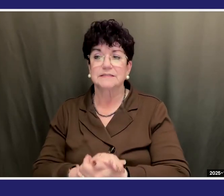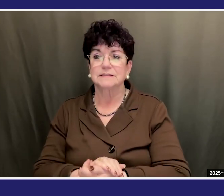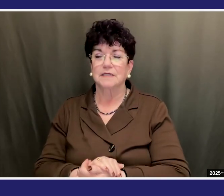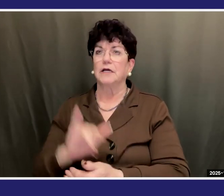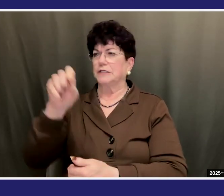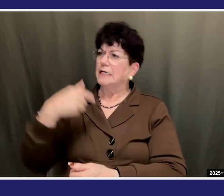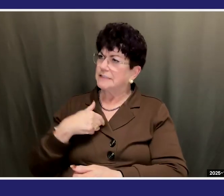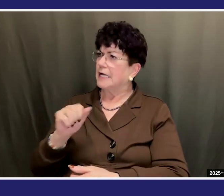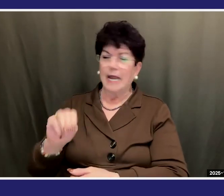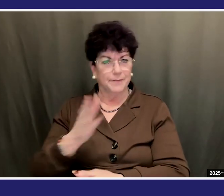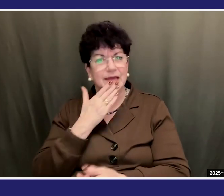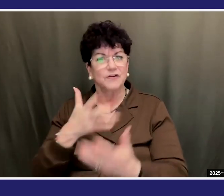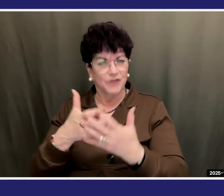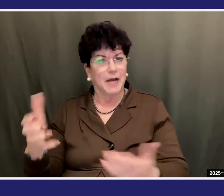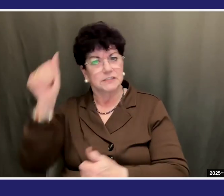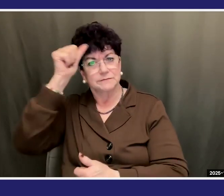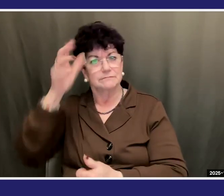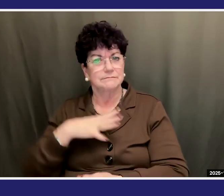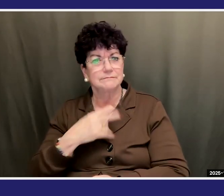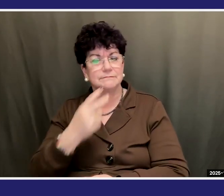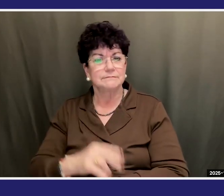Yes, I am. Thank you very much.